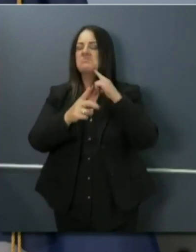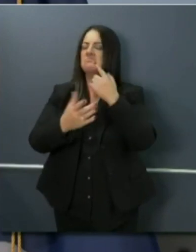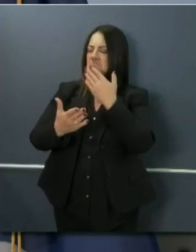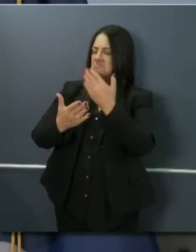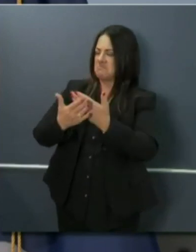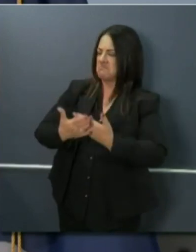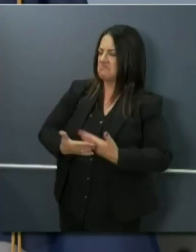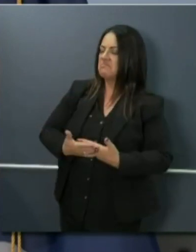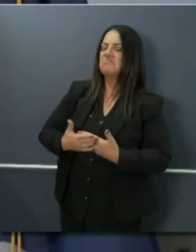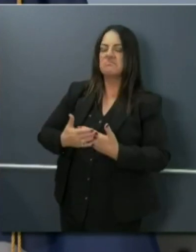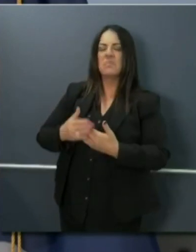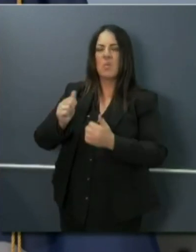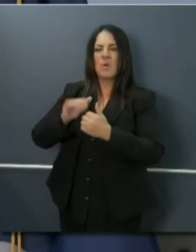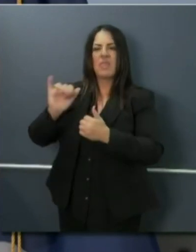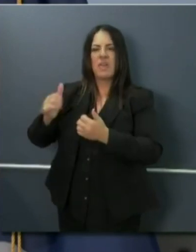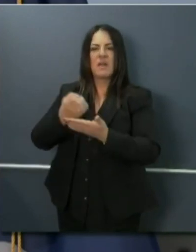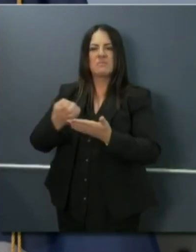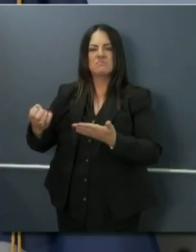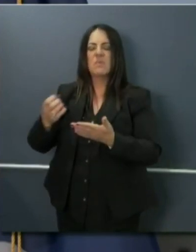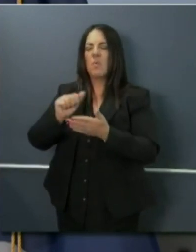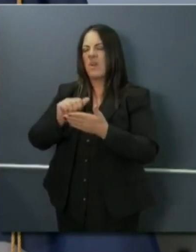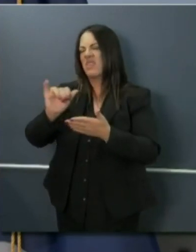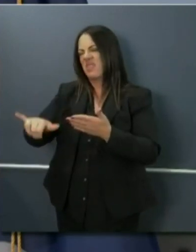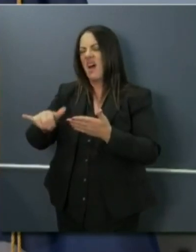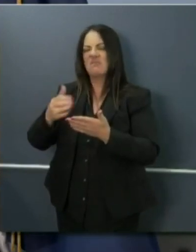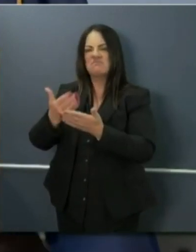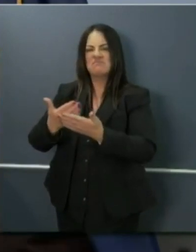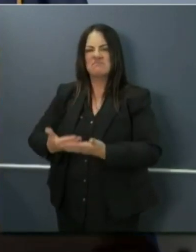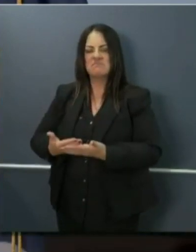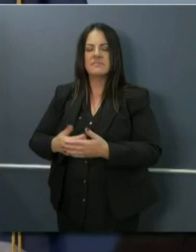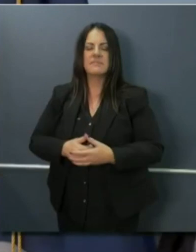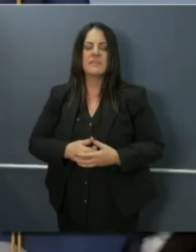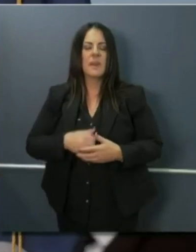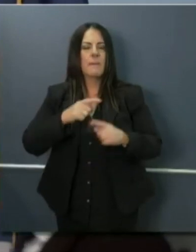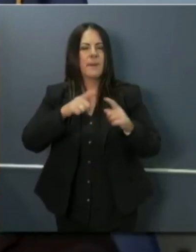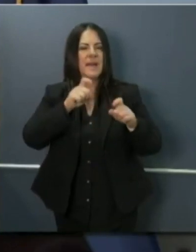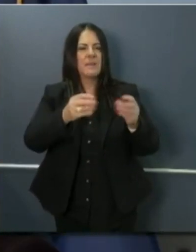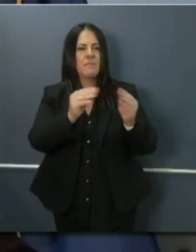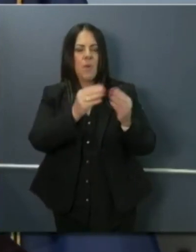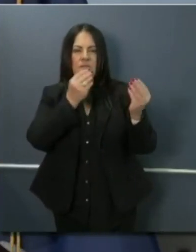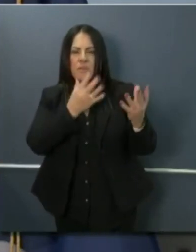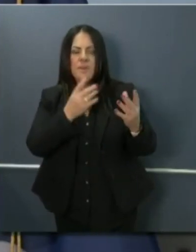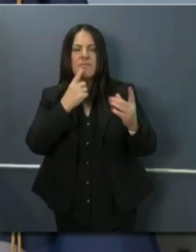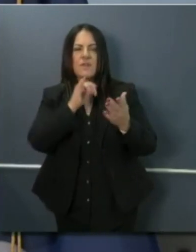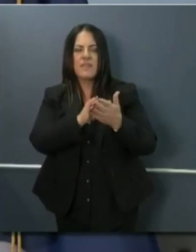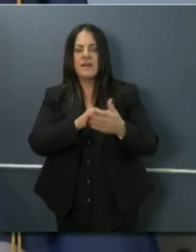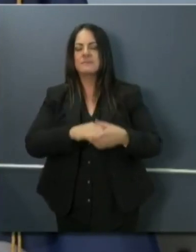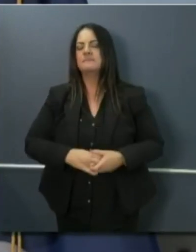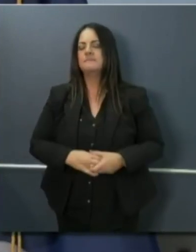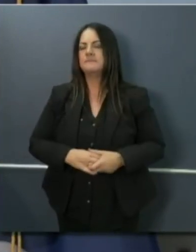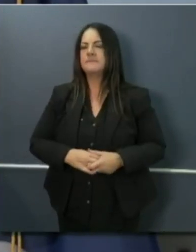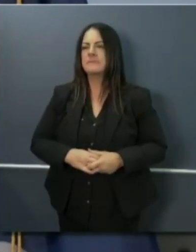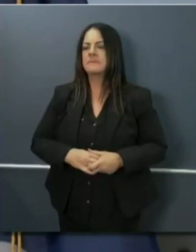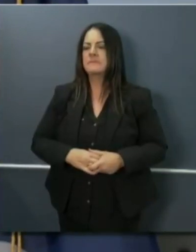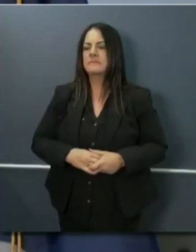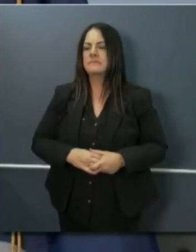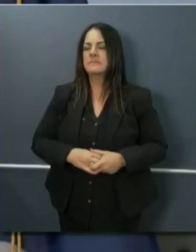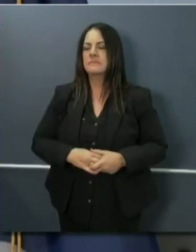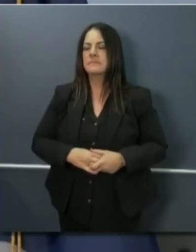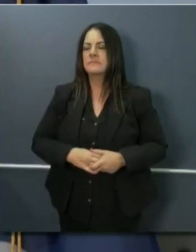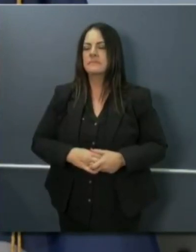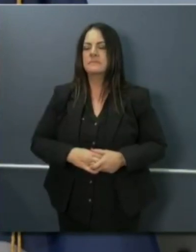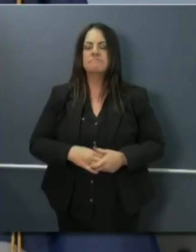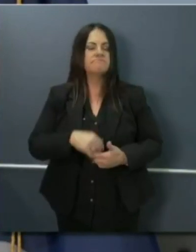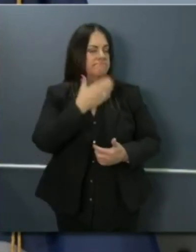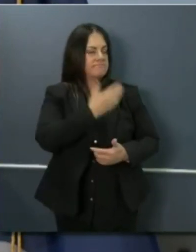future with a little bit more information. And just to provide a little bit more information, it's not